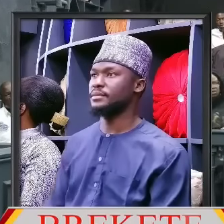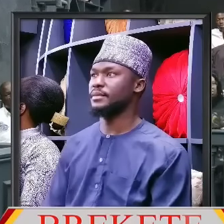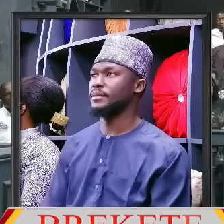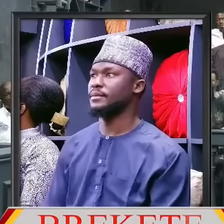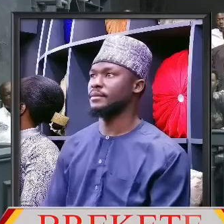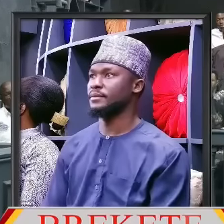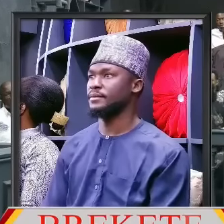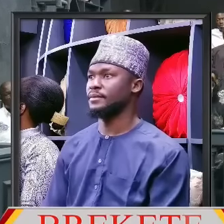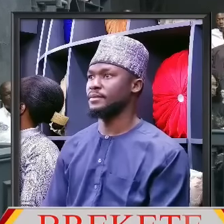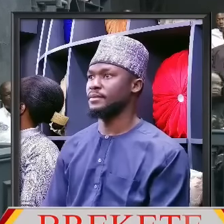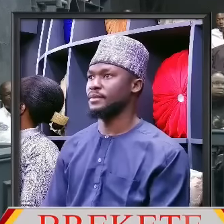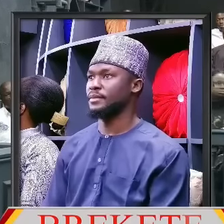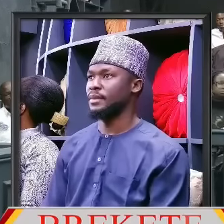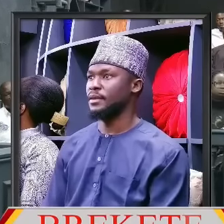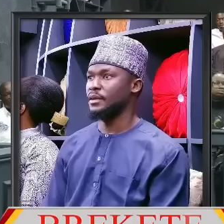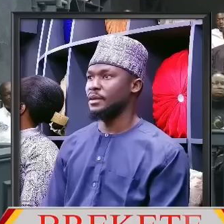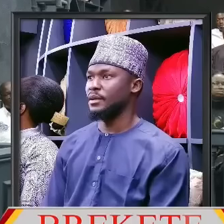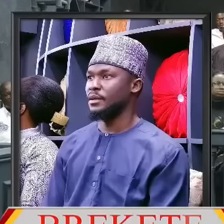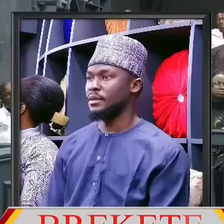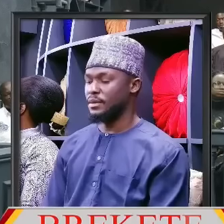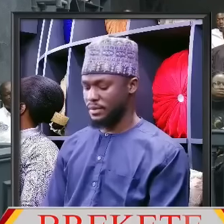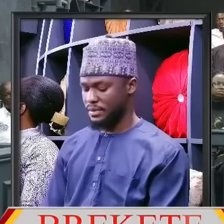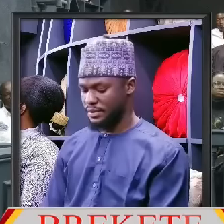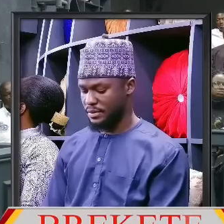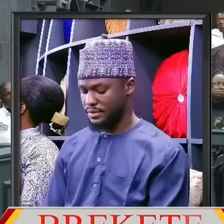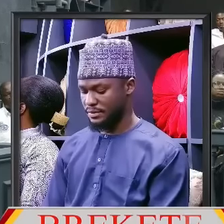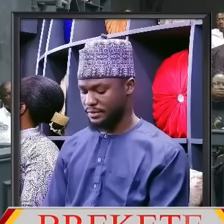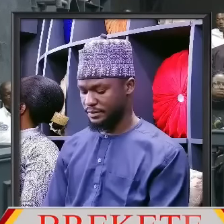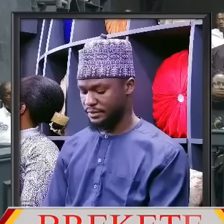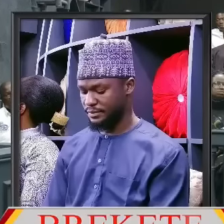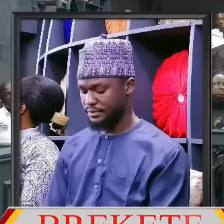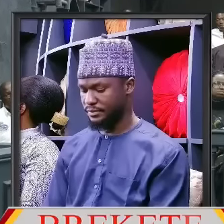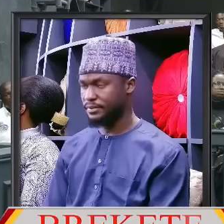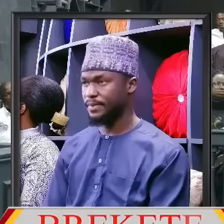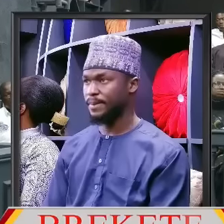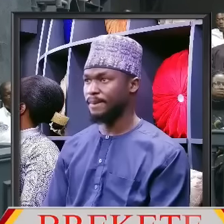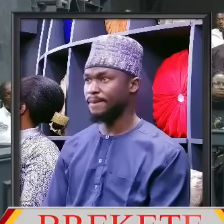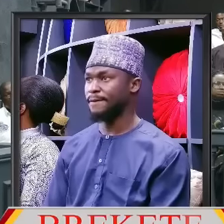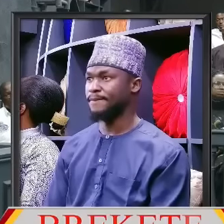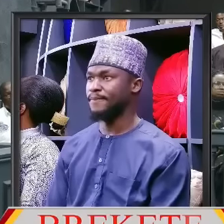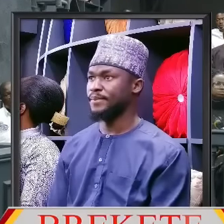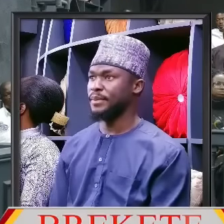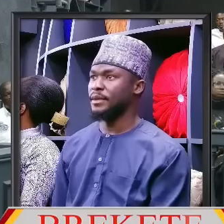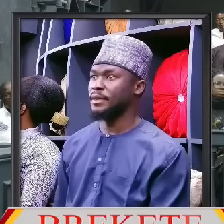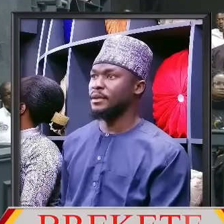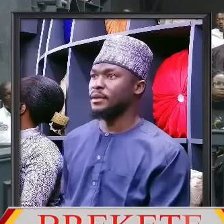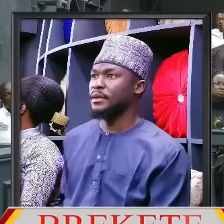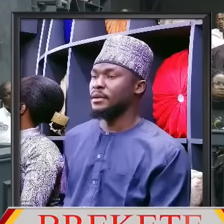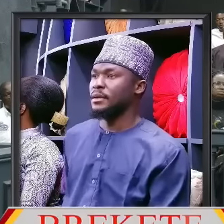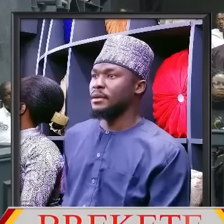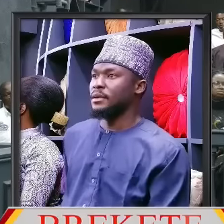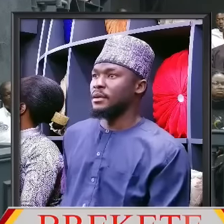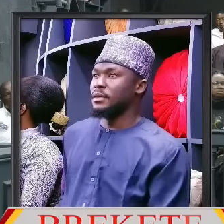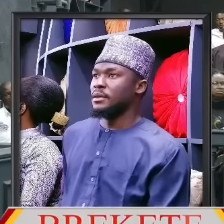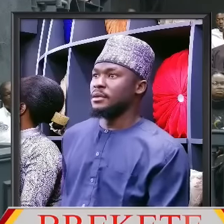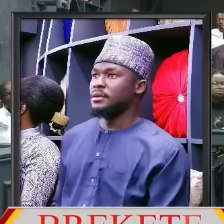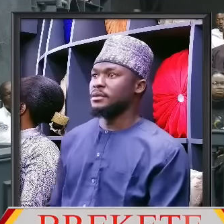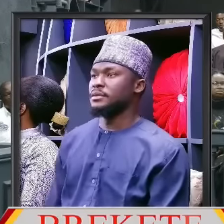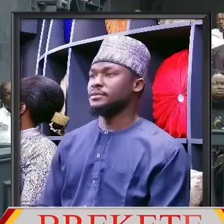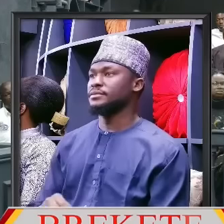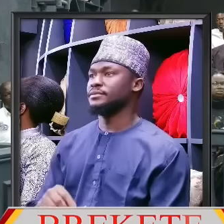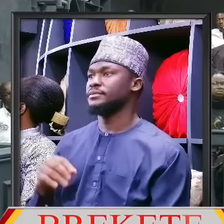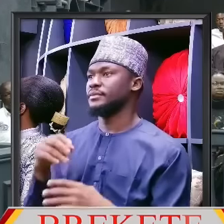is very important because our patients be the whole thing here. I know they don't patient rich. Everybody knows, say, it's not easy.